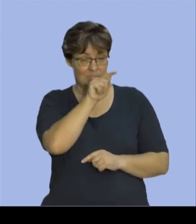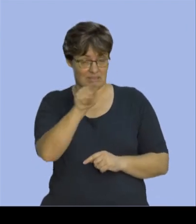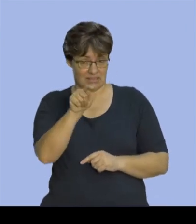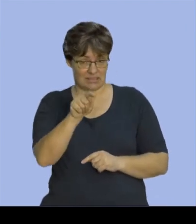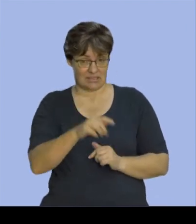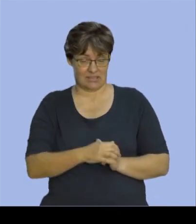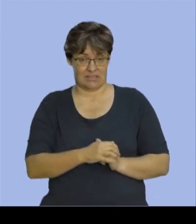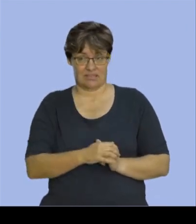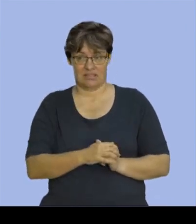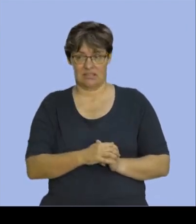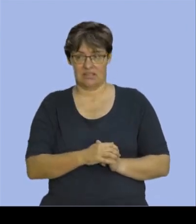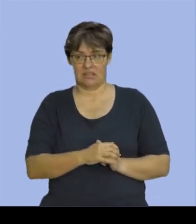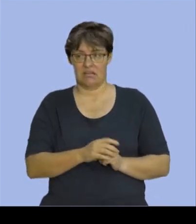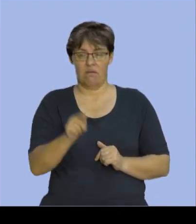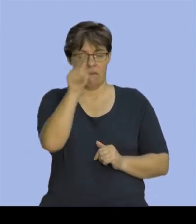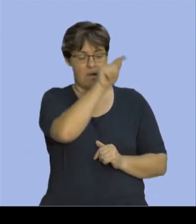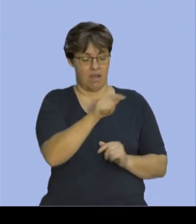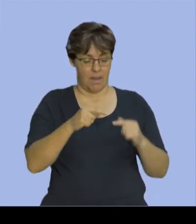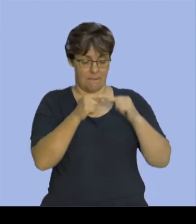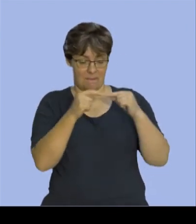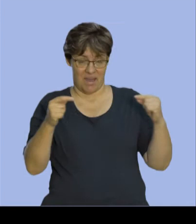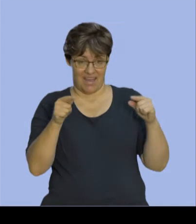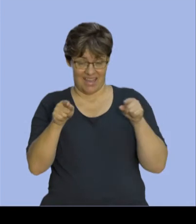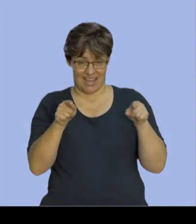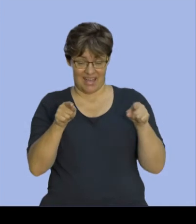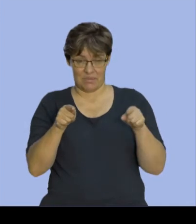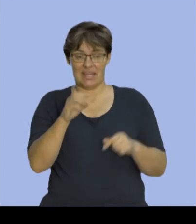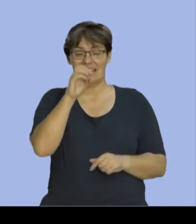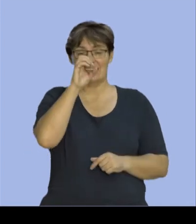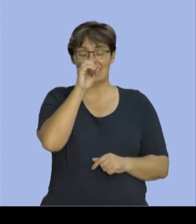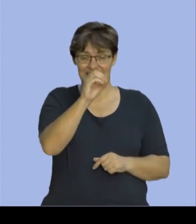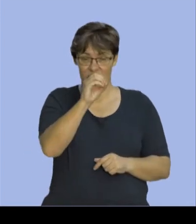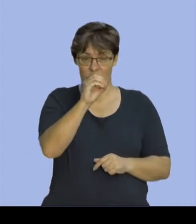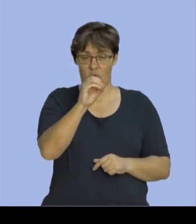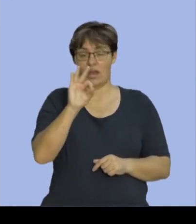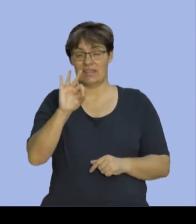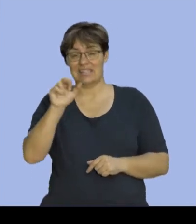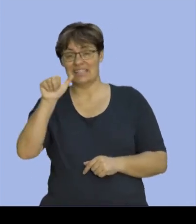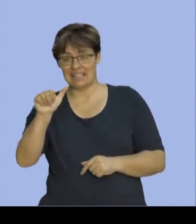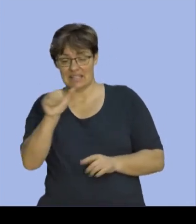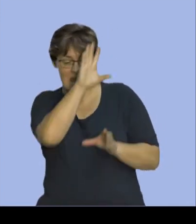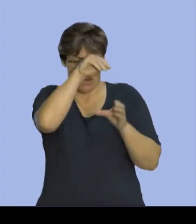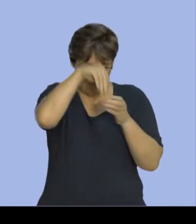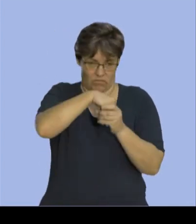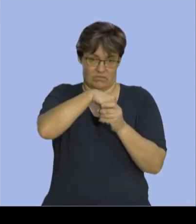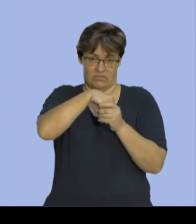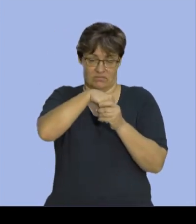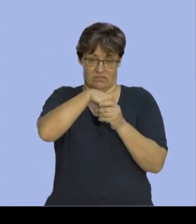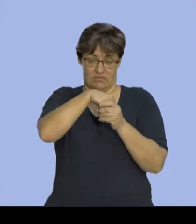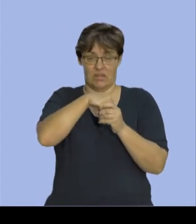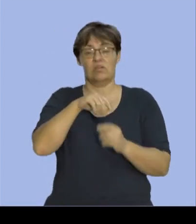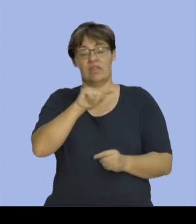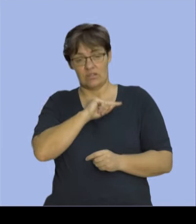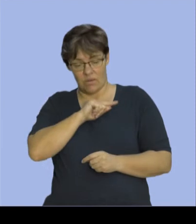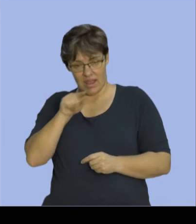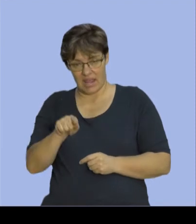of, so remember, because of that bar, it means that the 0 and the 360 are inclusive.